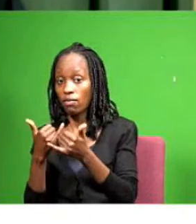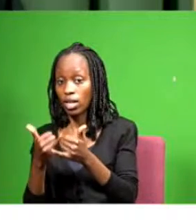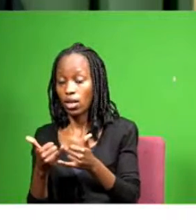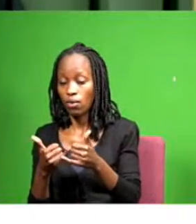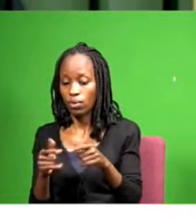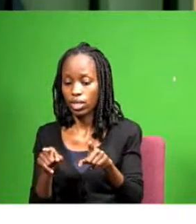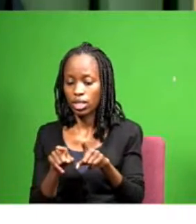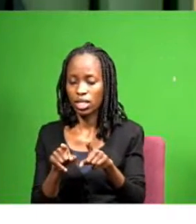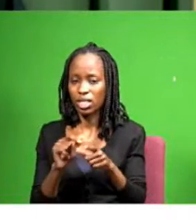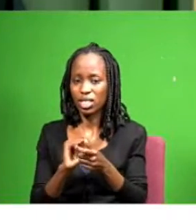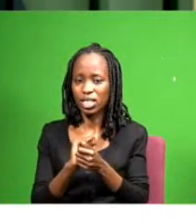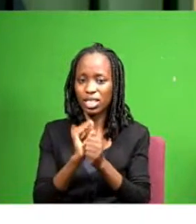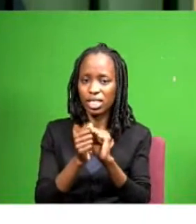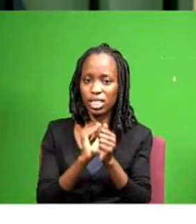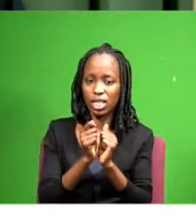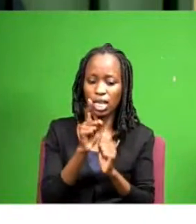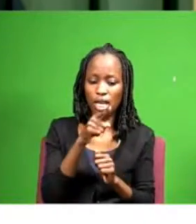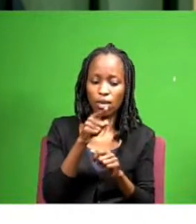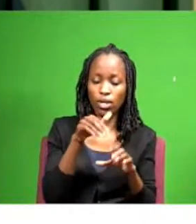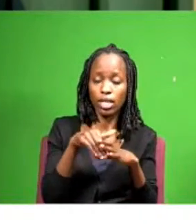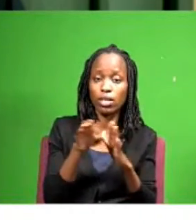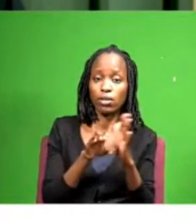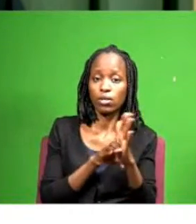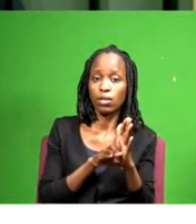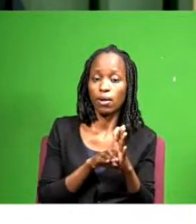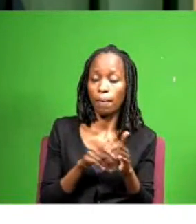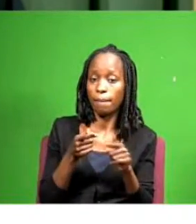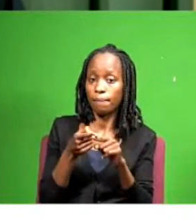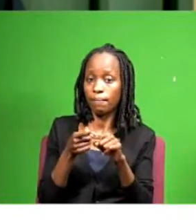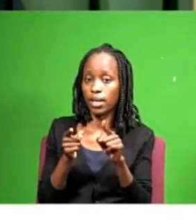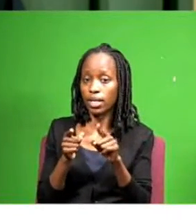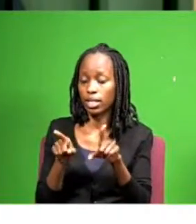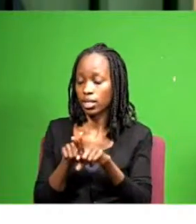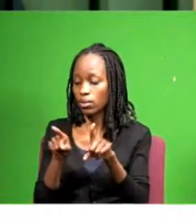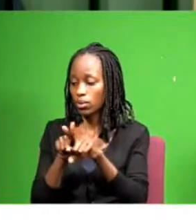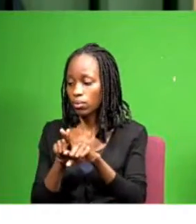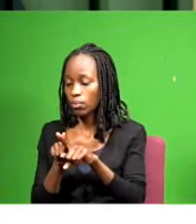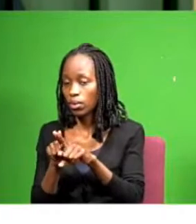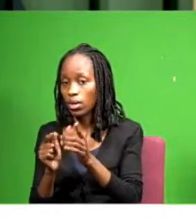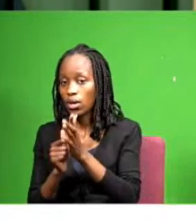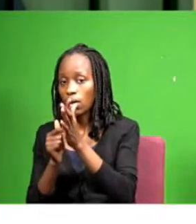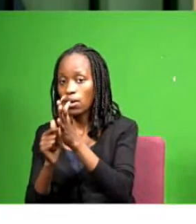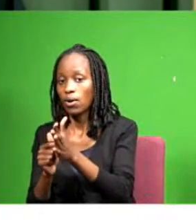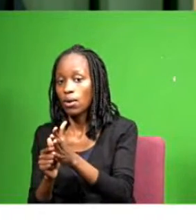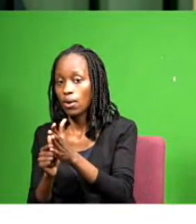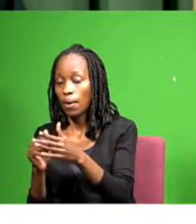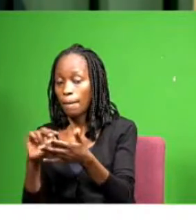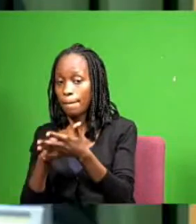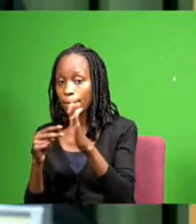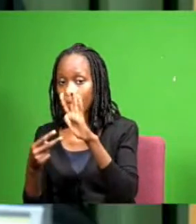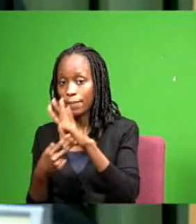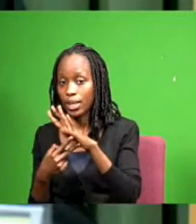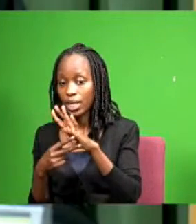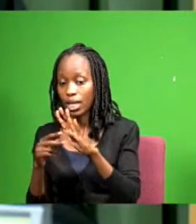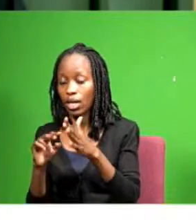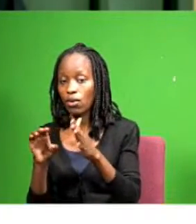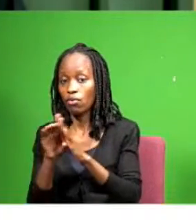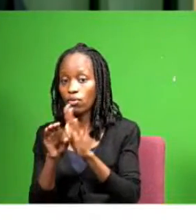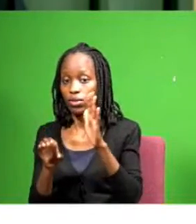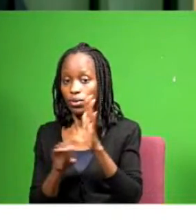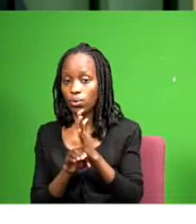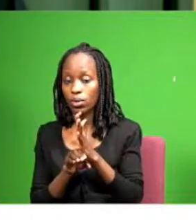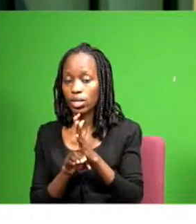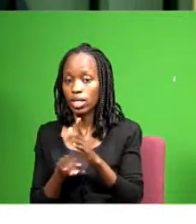of repairing an error in the Constitution, however, an elaboration advances the meaning of the Constitution as it